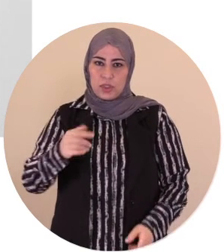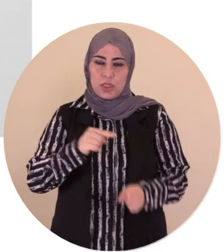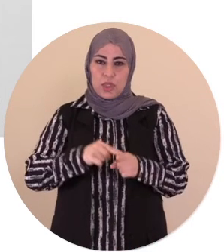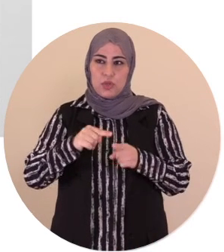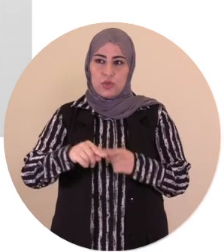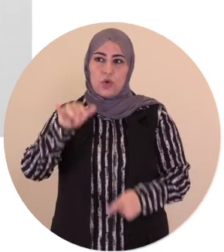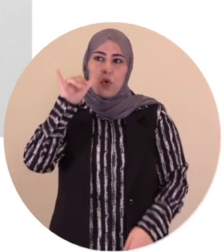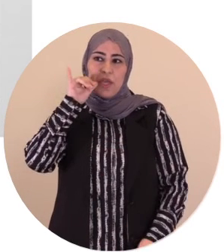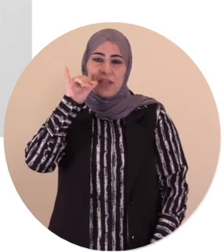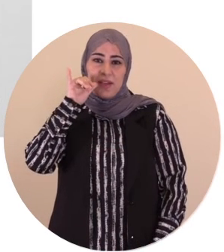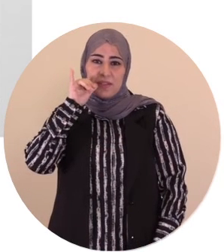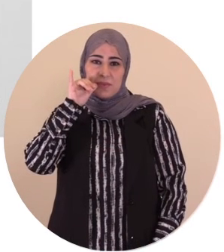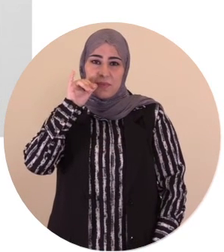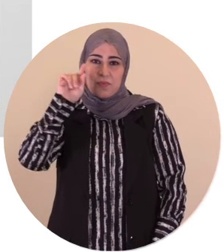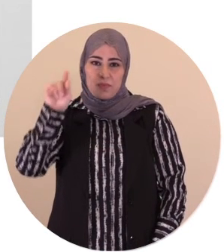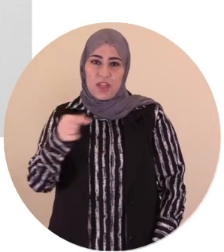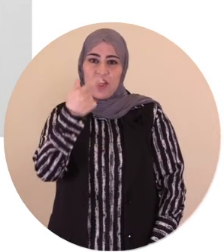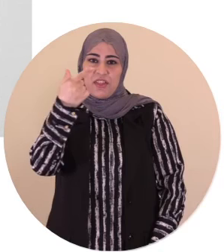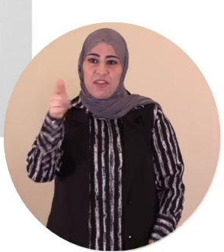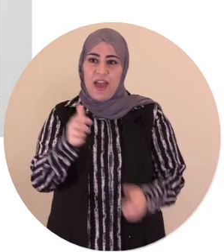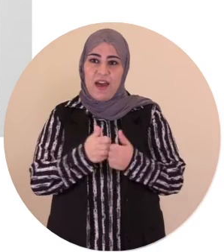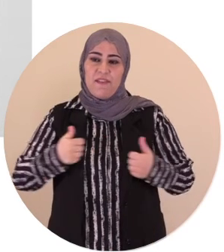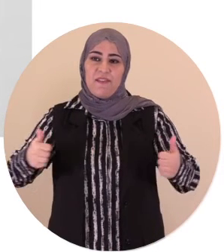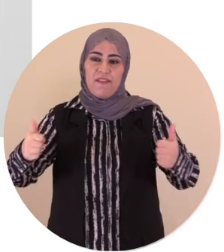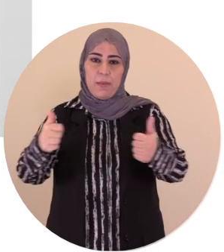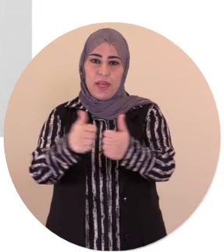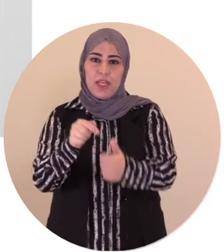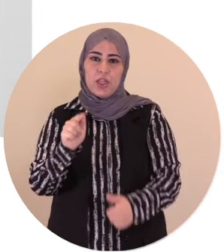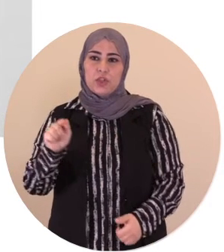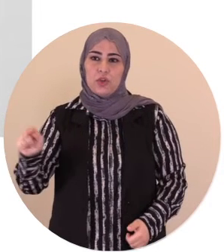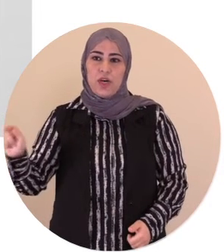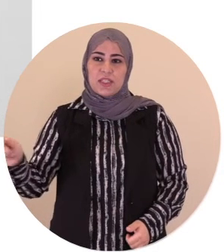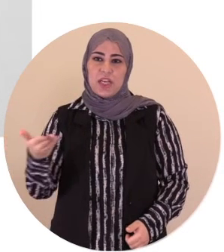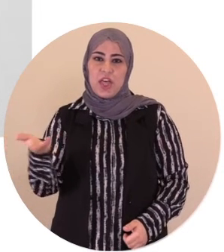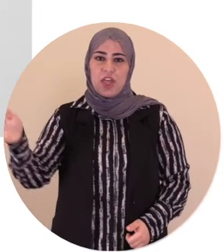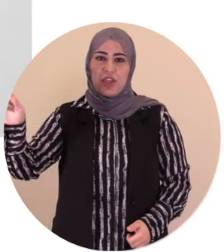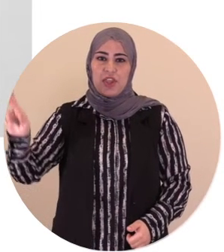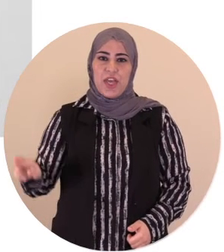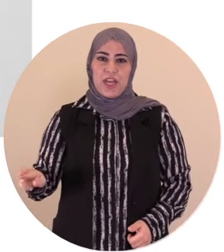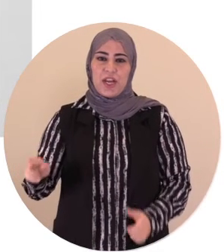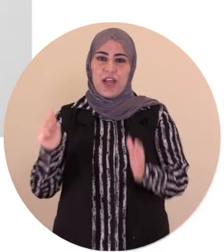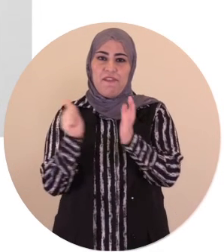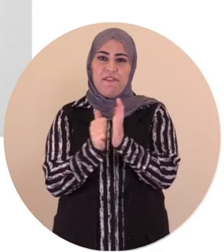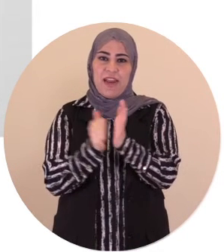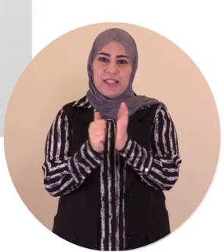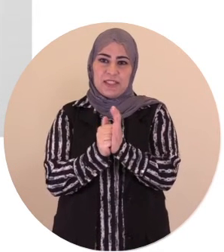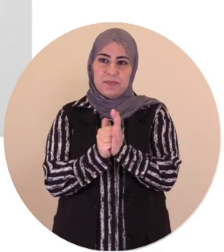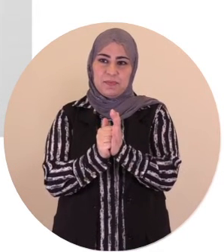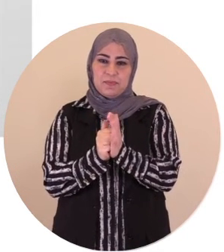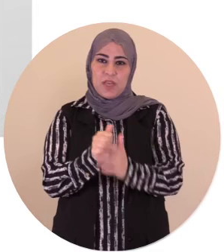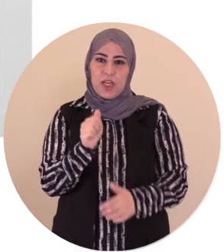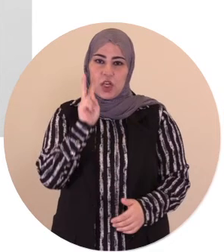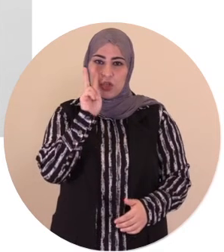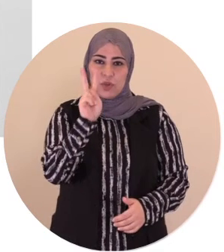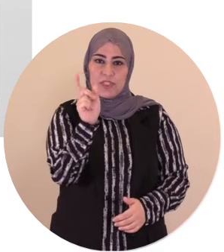Now remember, if we have two verbs in the same sentence, one of them will always be in the past tense and the other one will